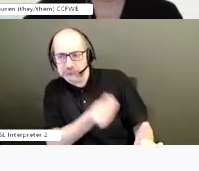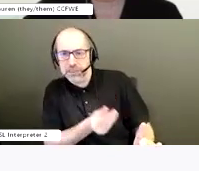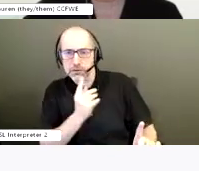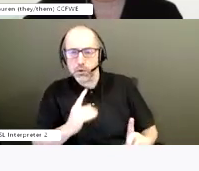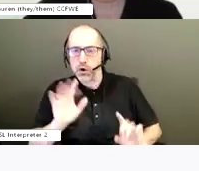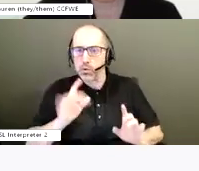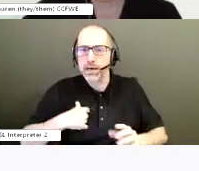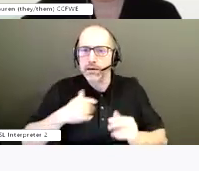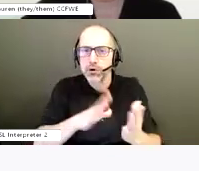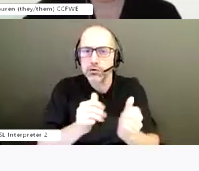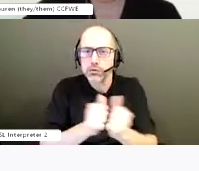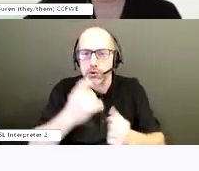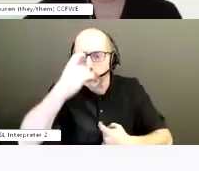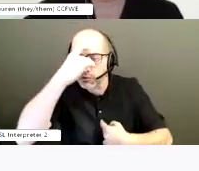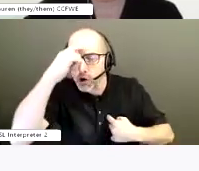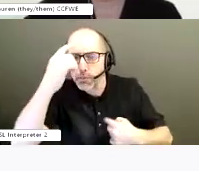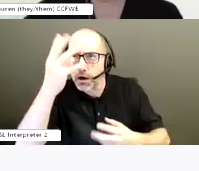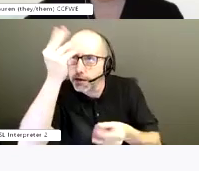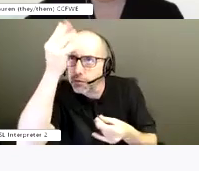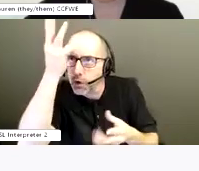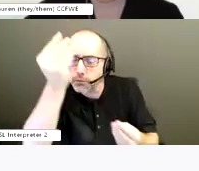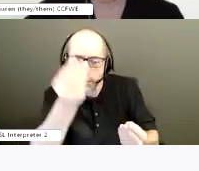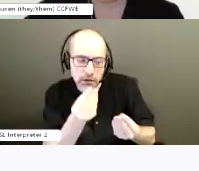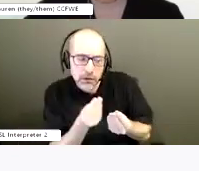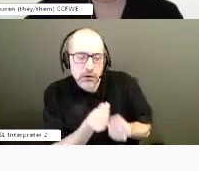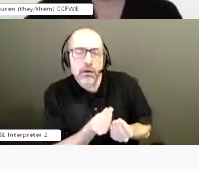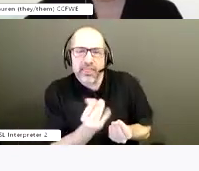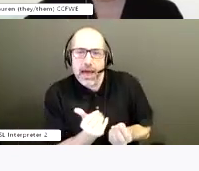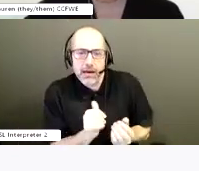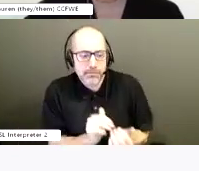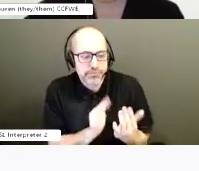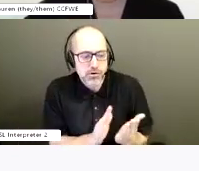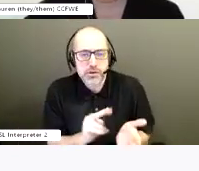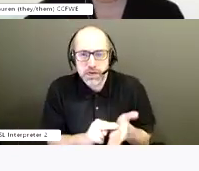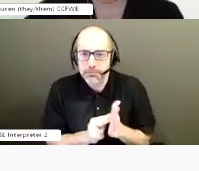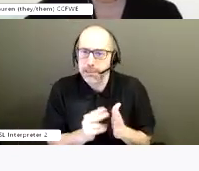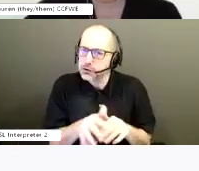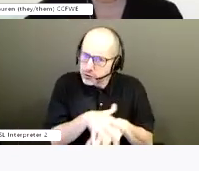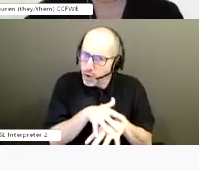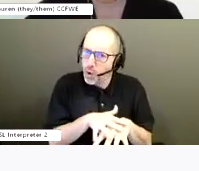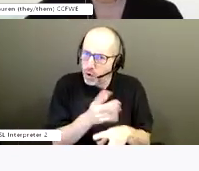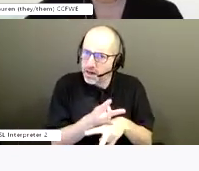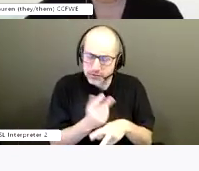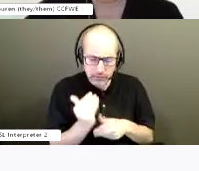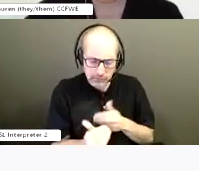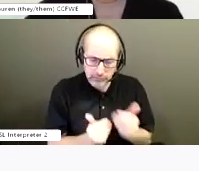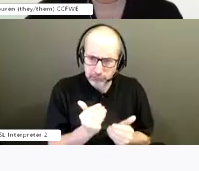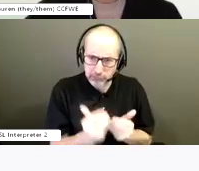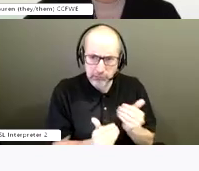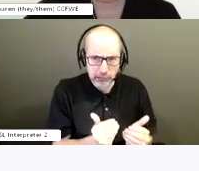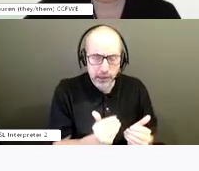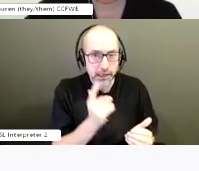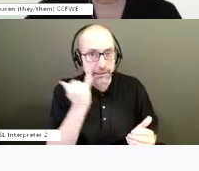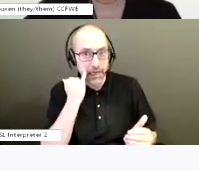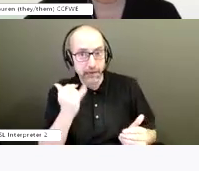us means taking small steps. So trauma can make that long-term financial planning feel very overwhelming.